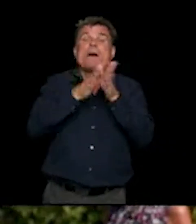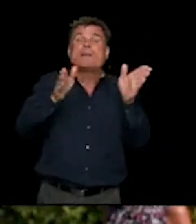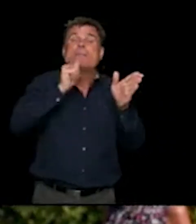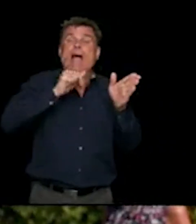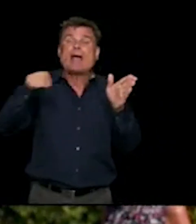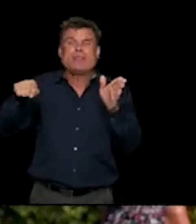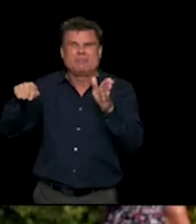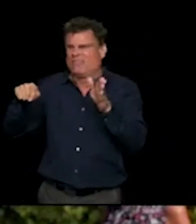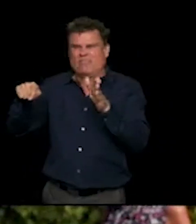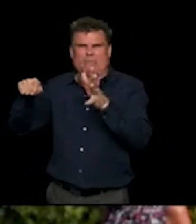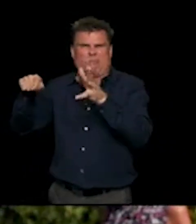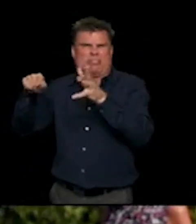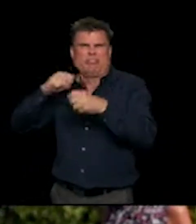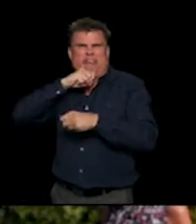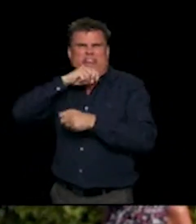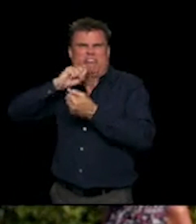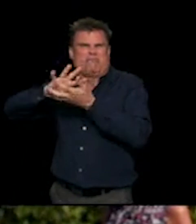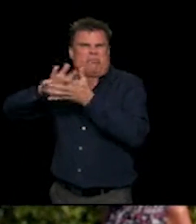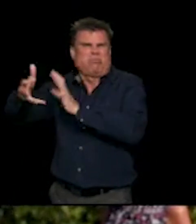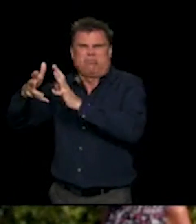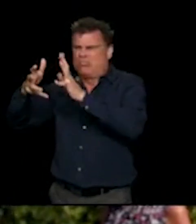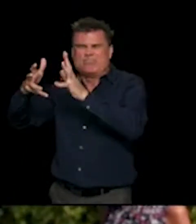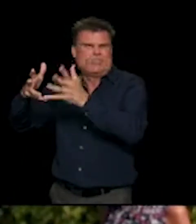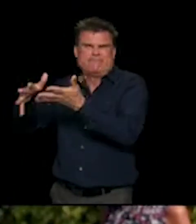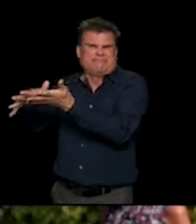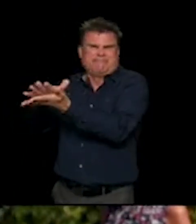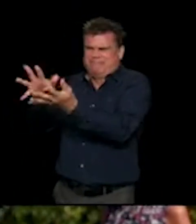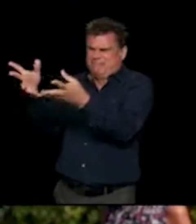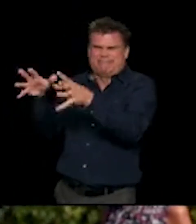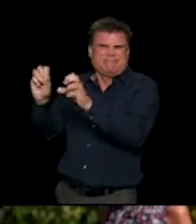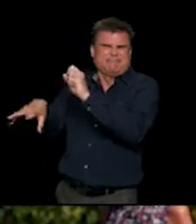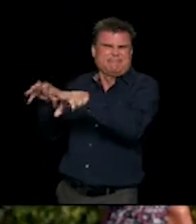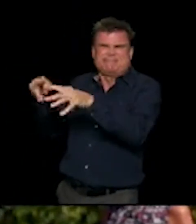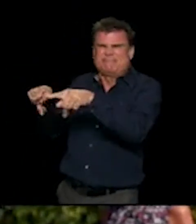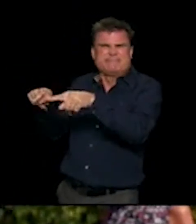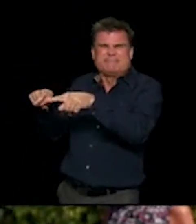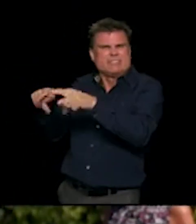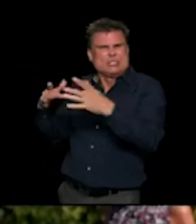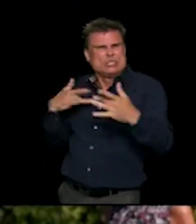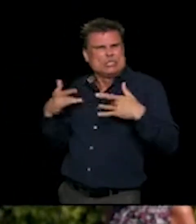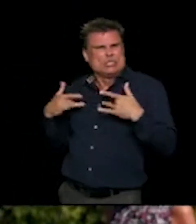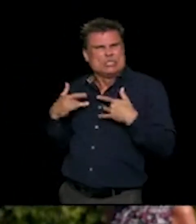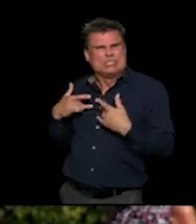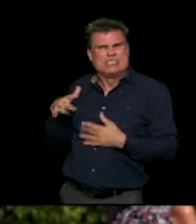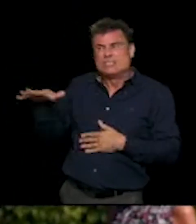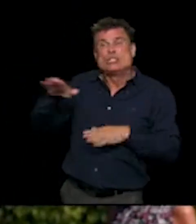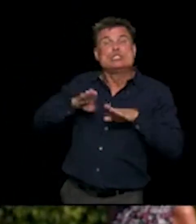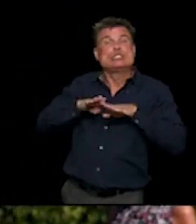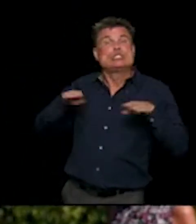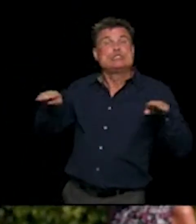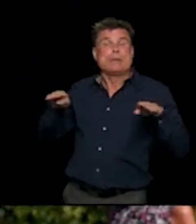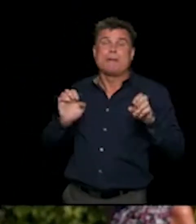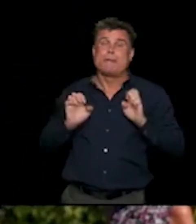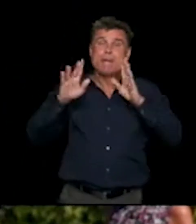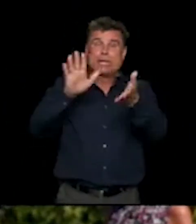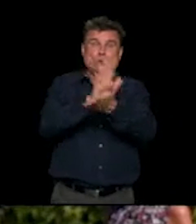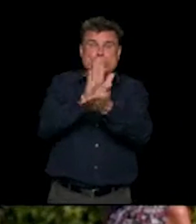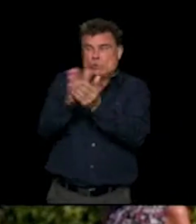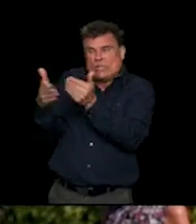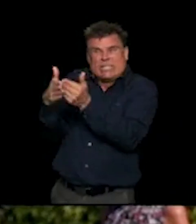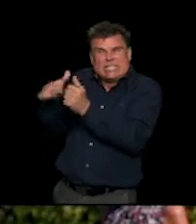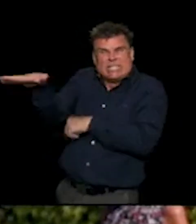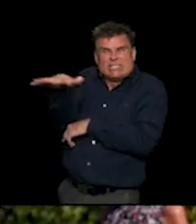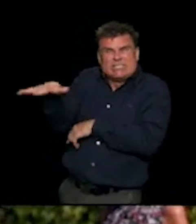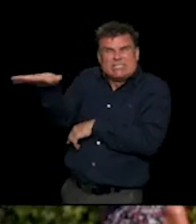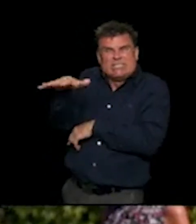living there, including conflict with children, which they expect will only increase as kids return to schools. And one of the things they're suggesting is perhaps